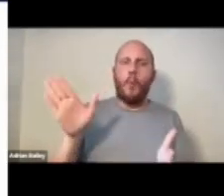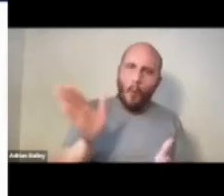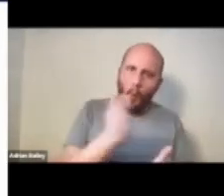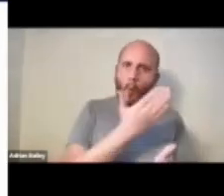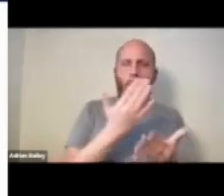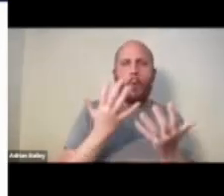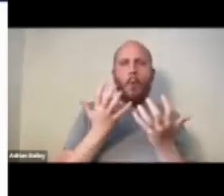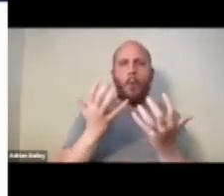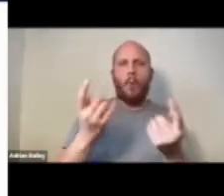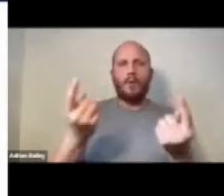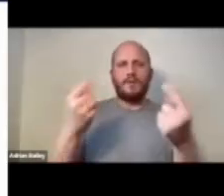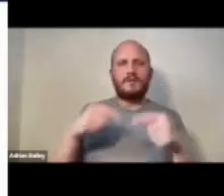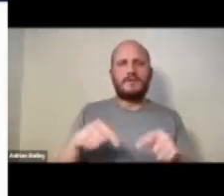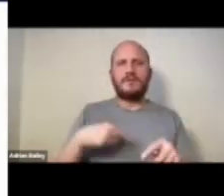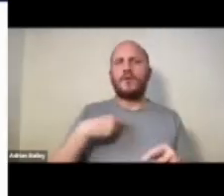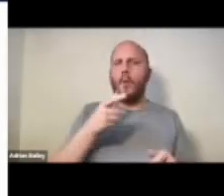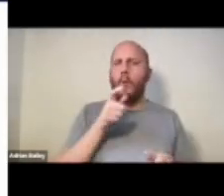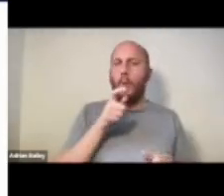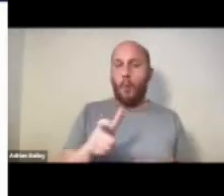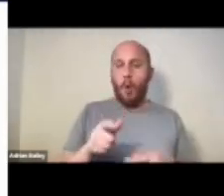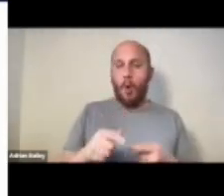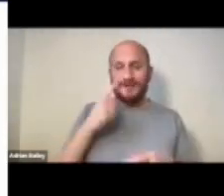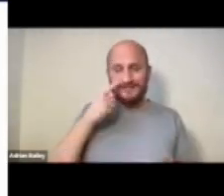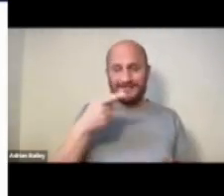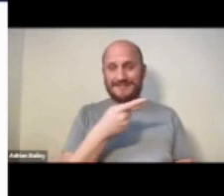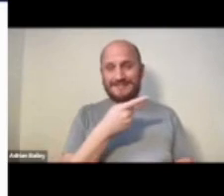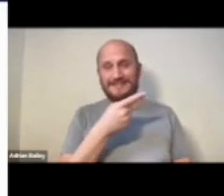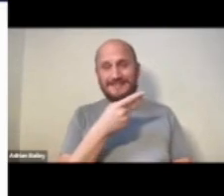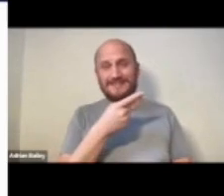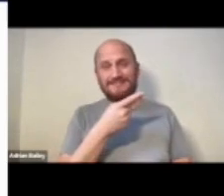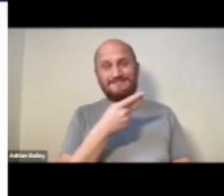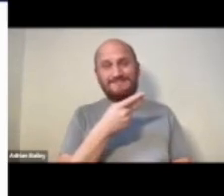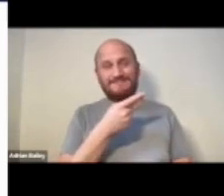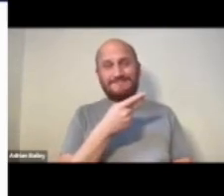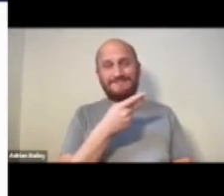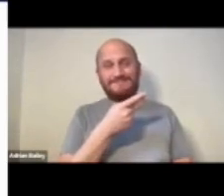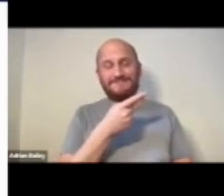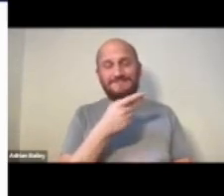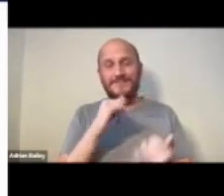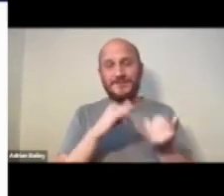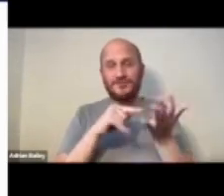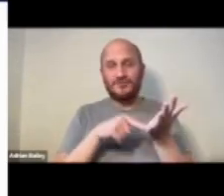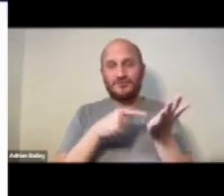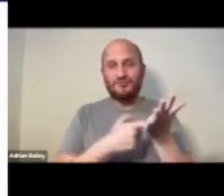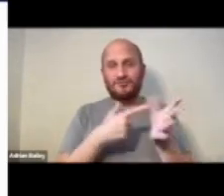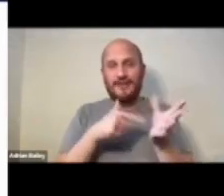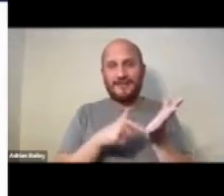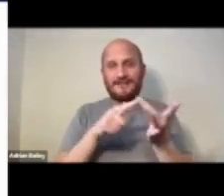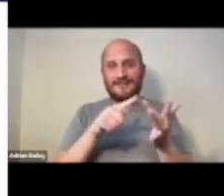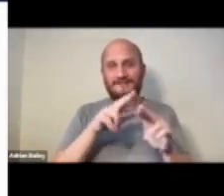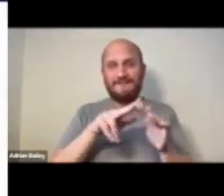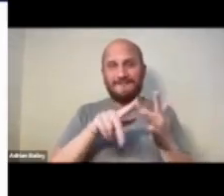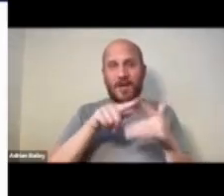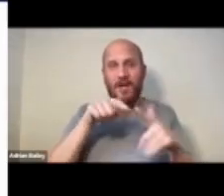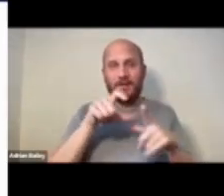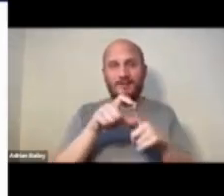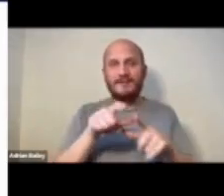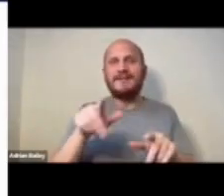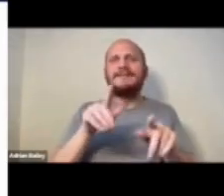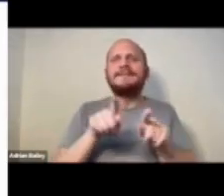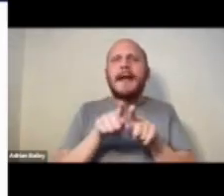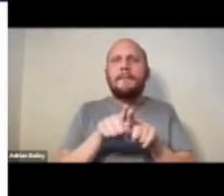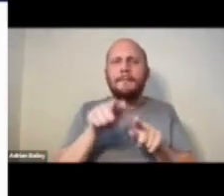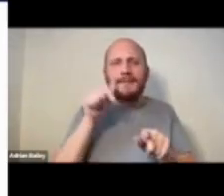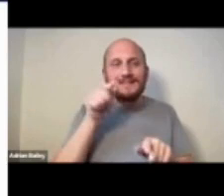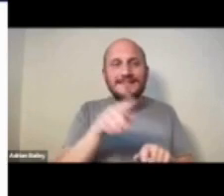So I've used a fancy term here, stratified sampling. What do I mean by that? I mean like the strata of a rock, or maybe more like